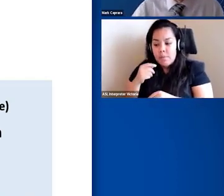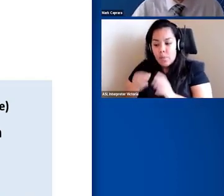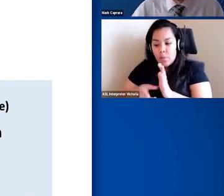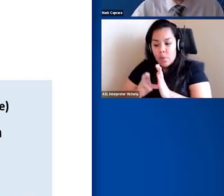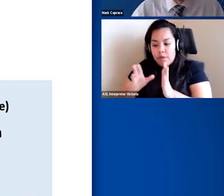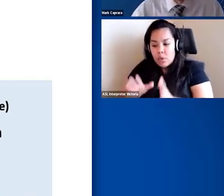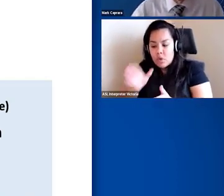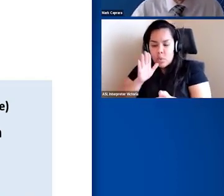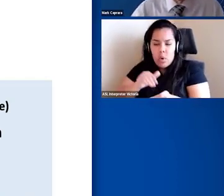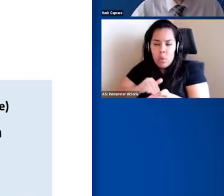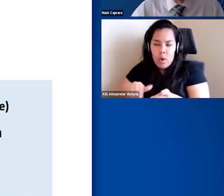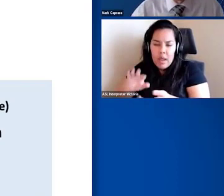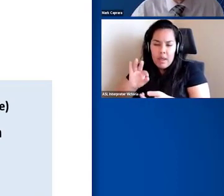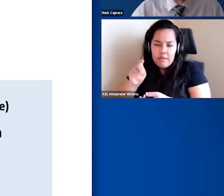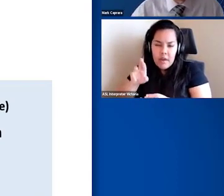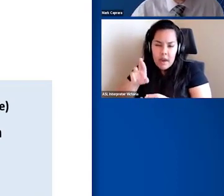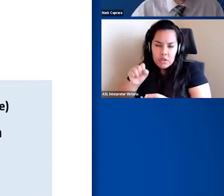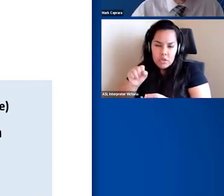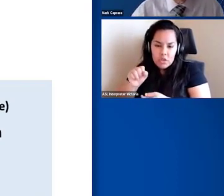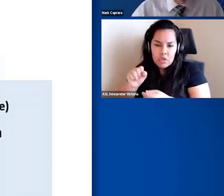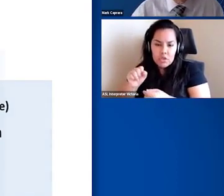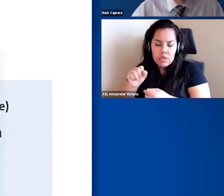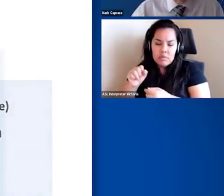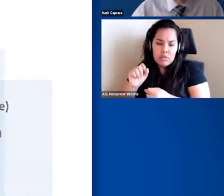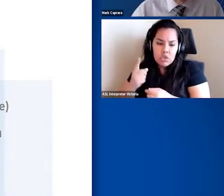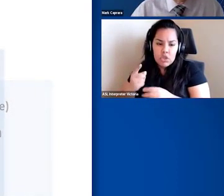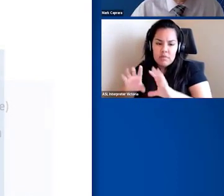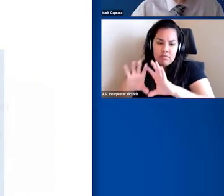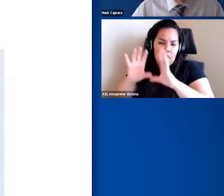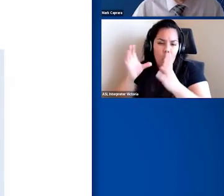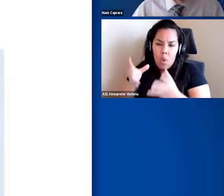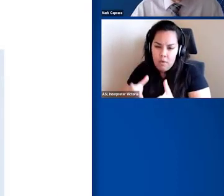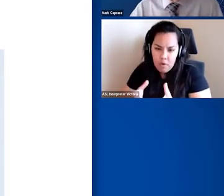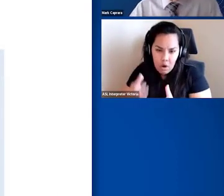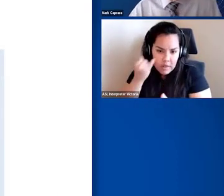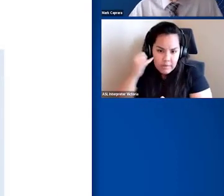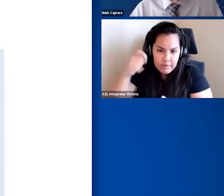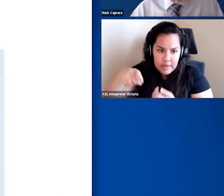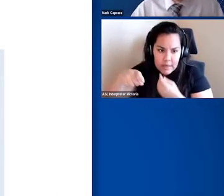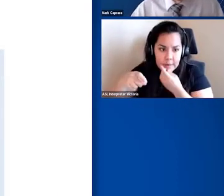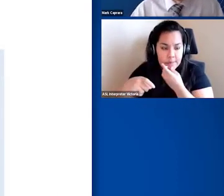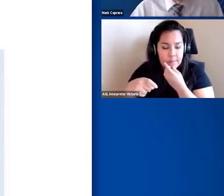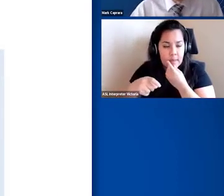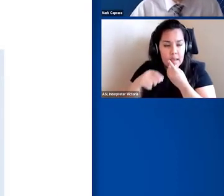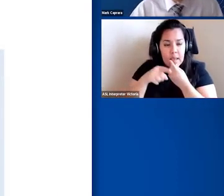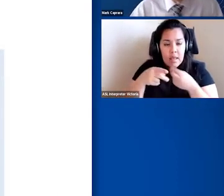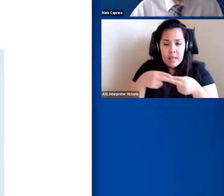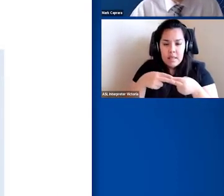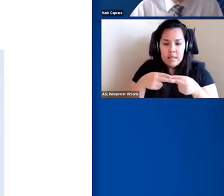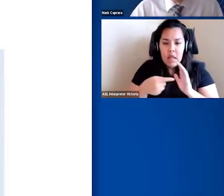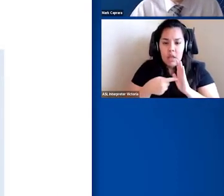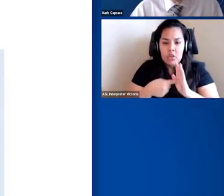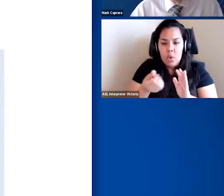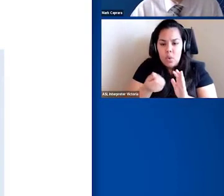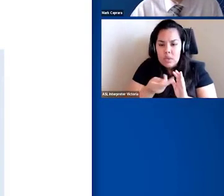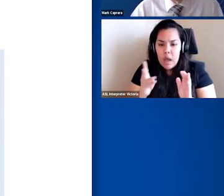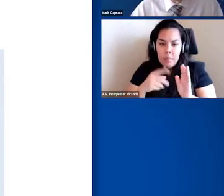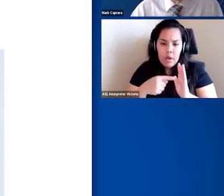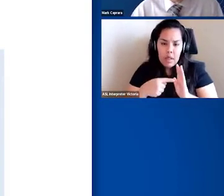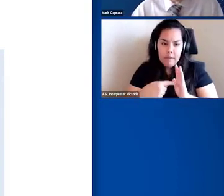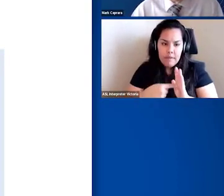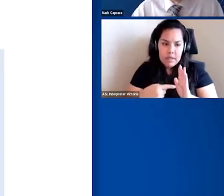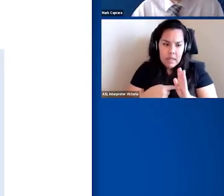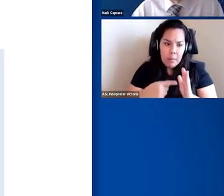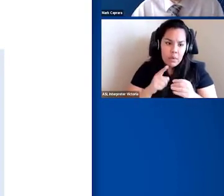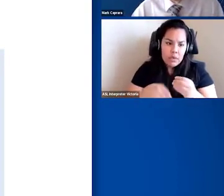when arriving at an overall impact score. This slide shows a couple of examples of how review